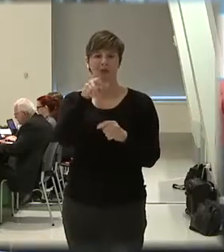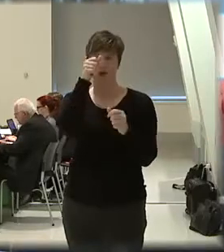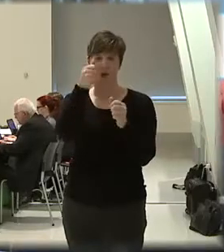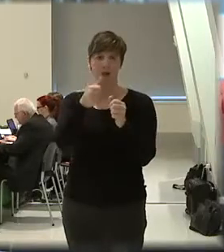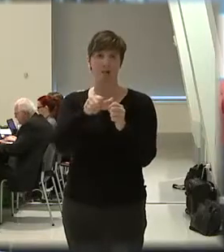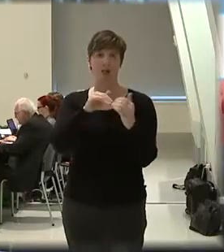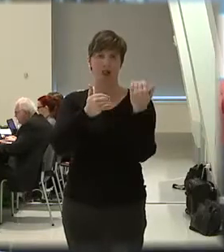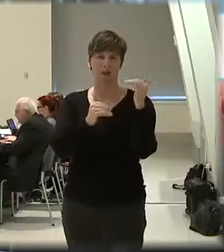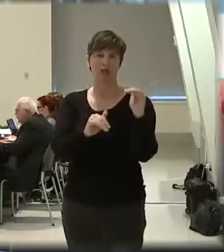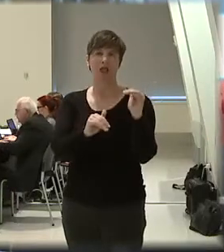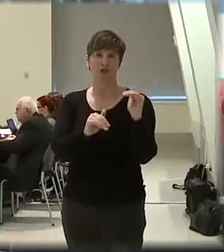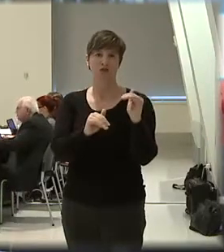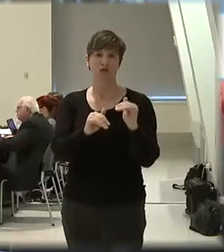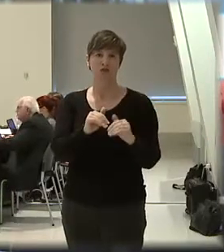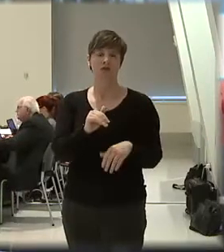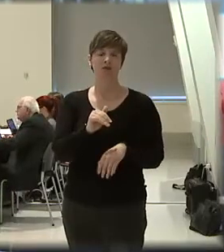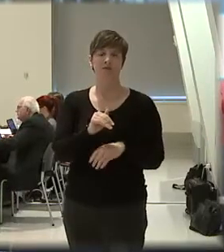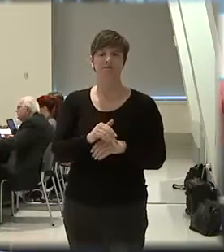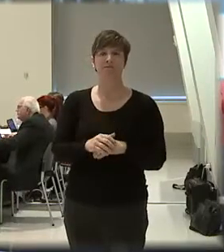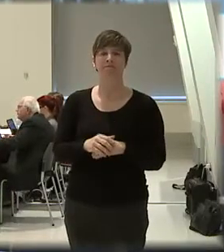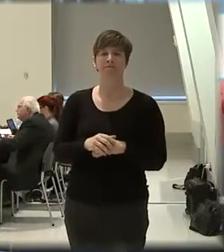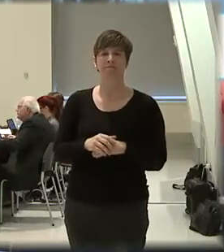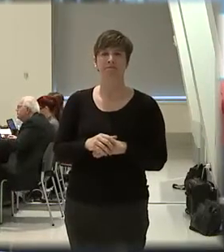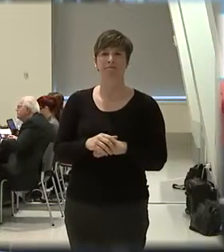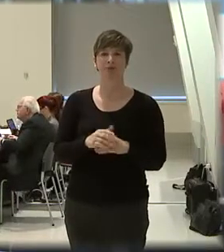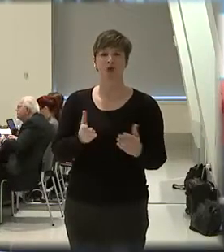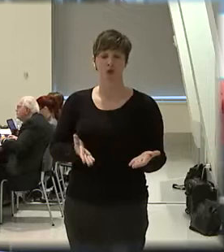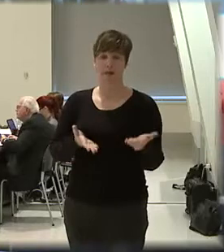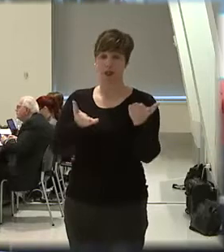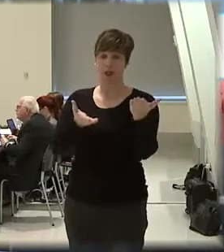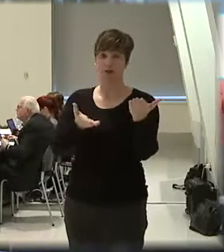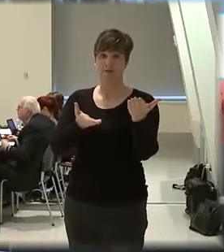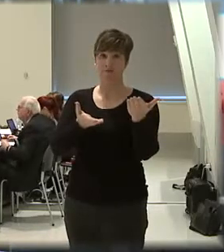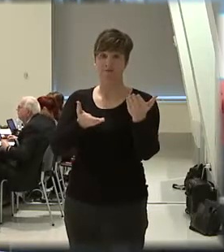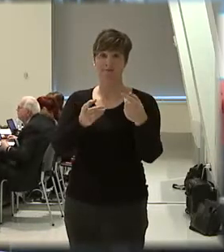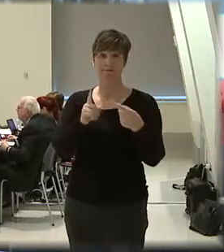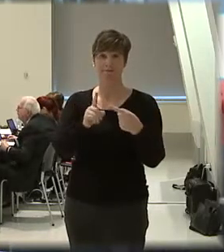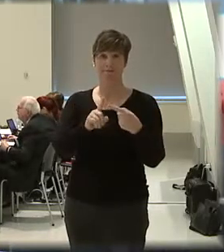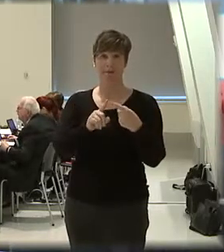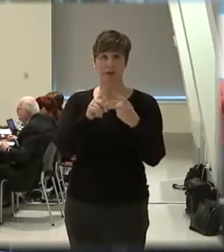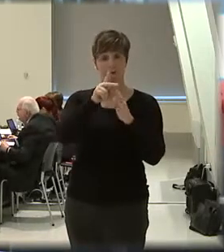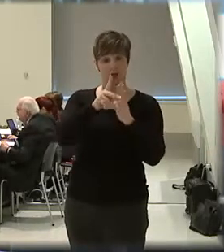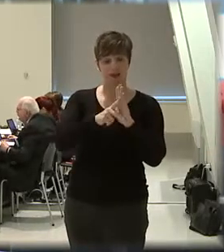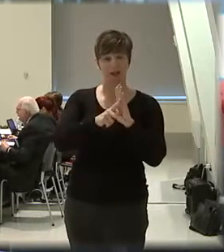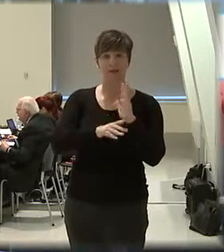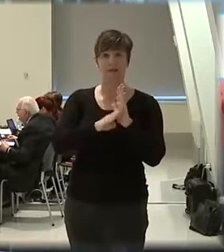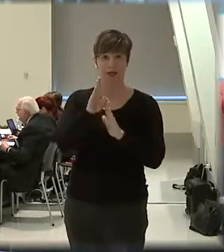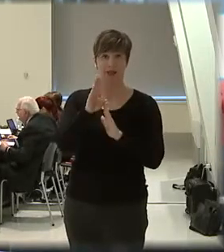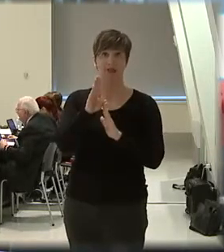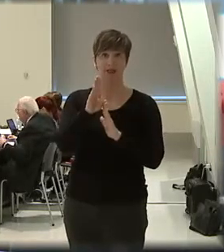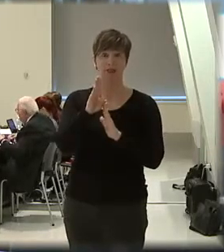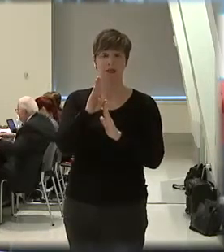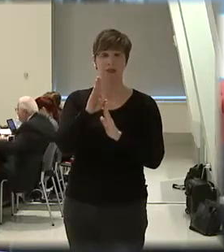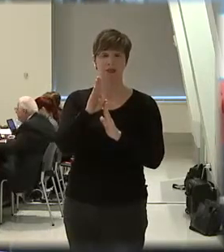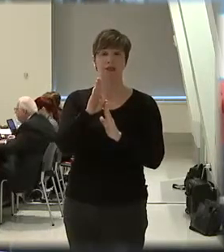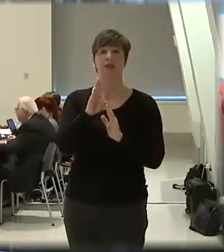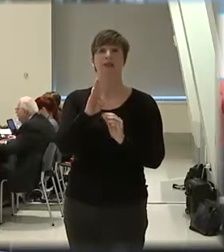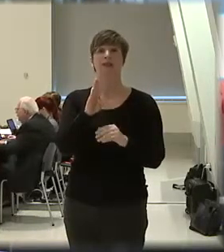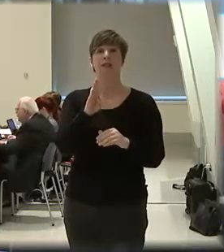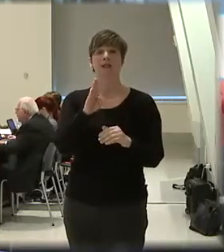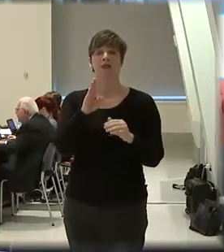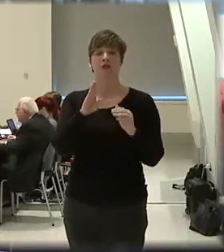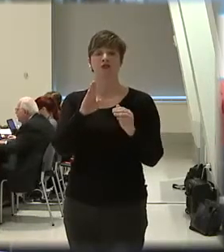its limitations. For recommendations, policy development. While it is wise for model